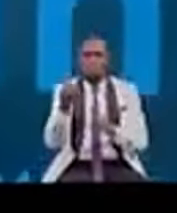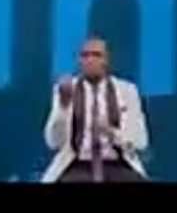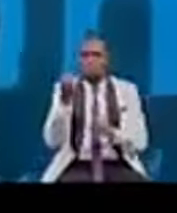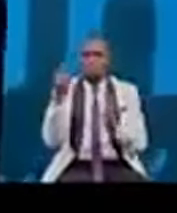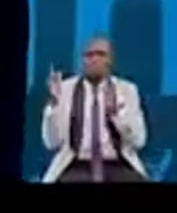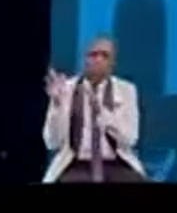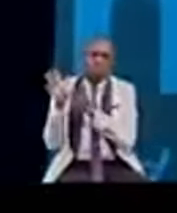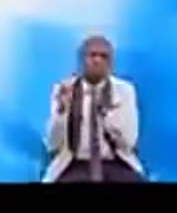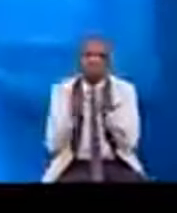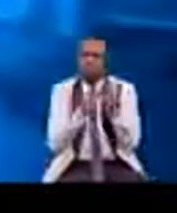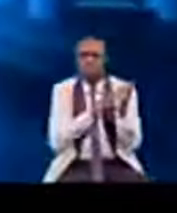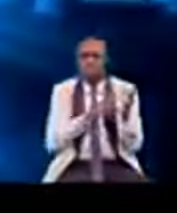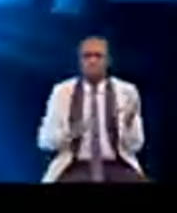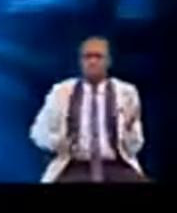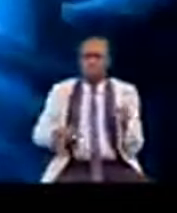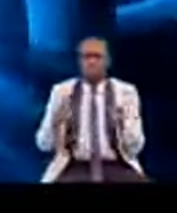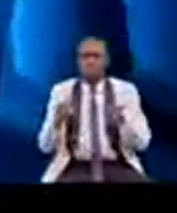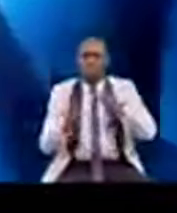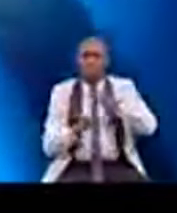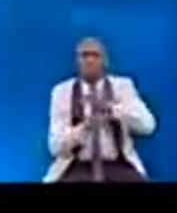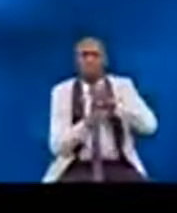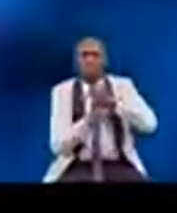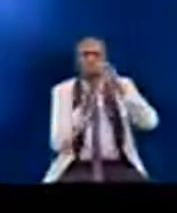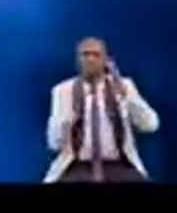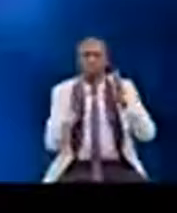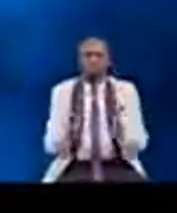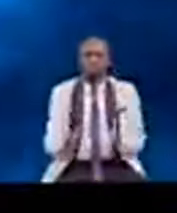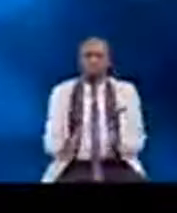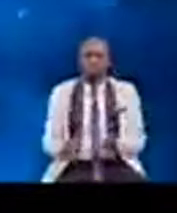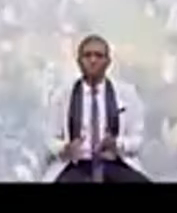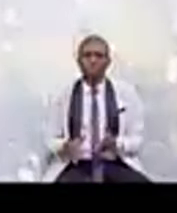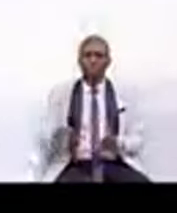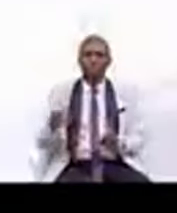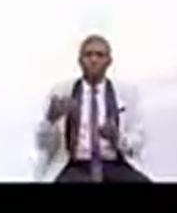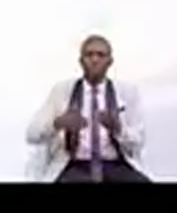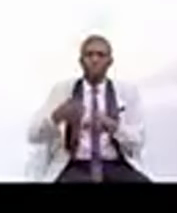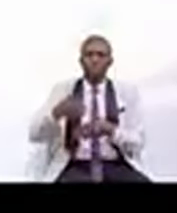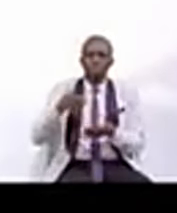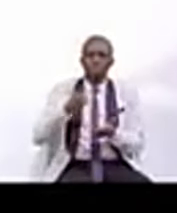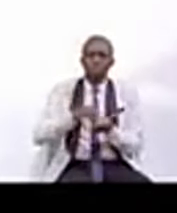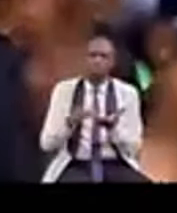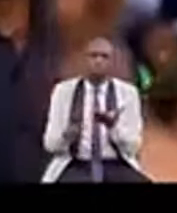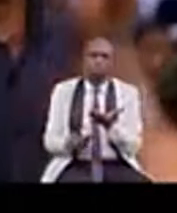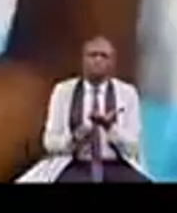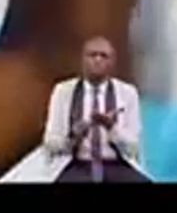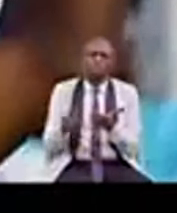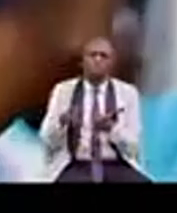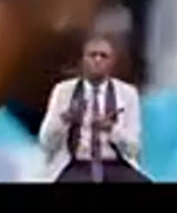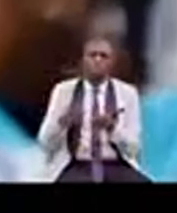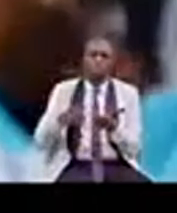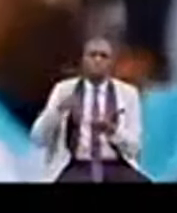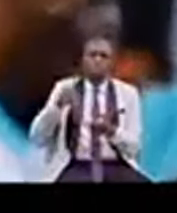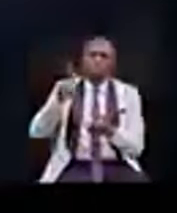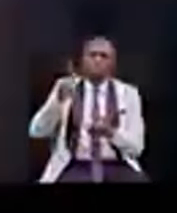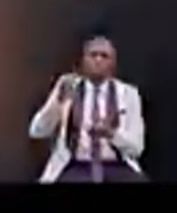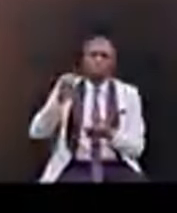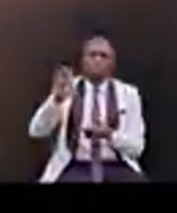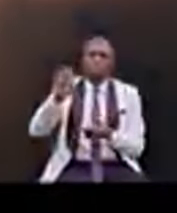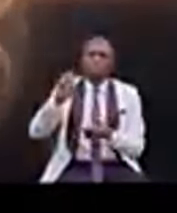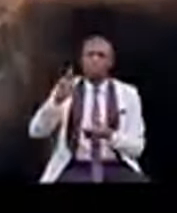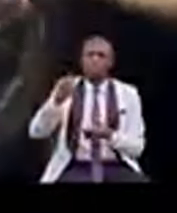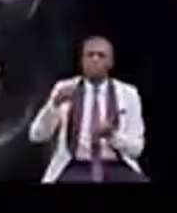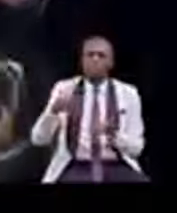corruption that is in the world through laws. We're coming to point number